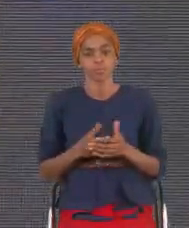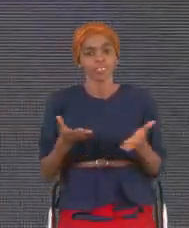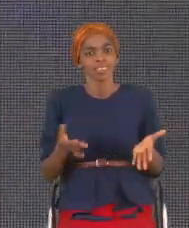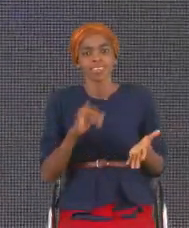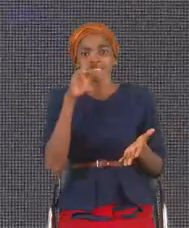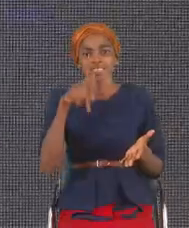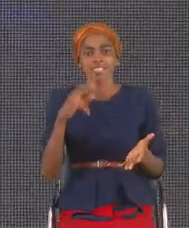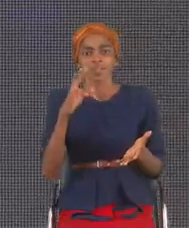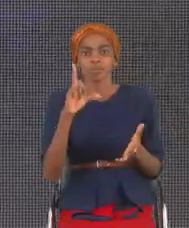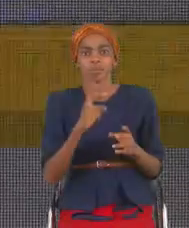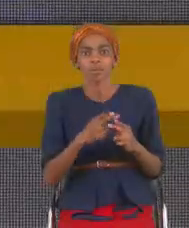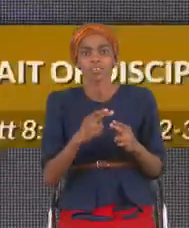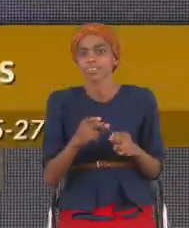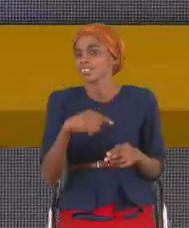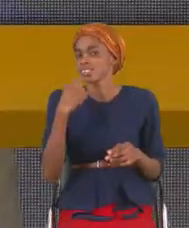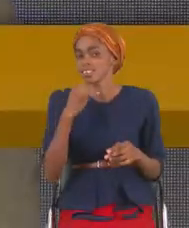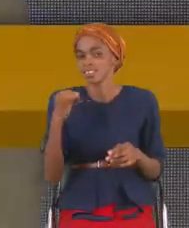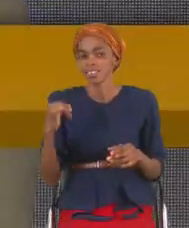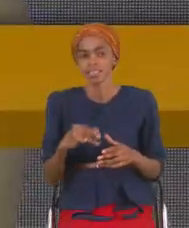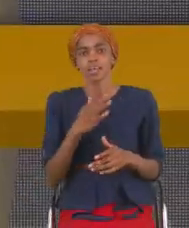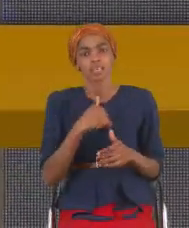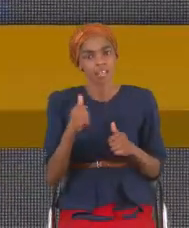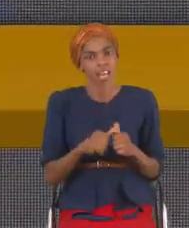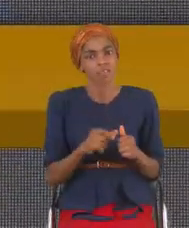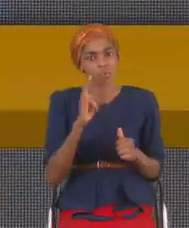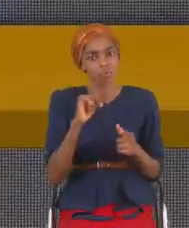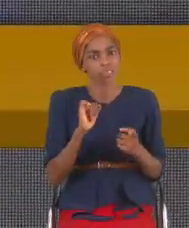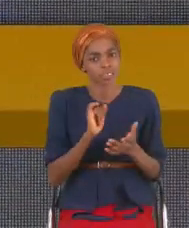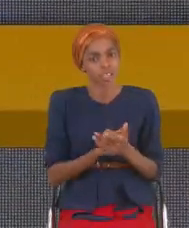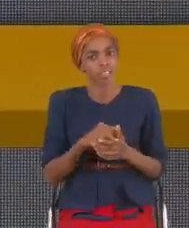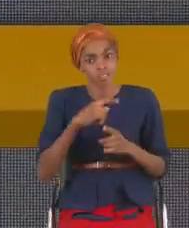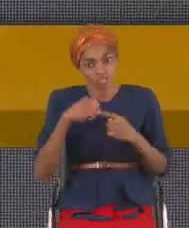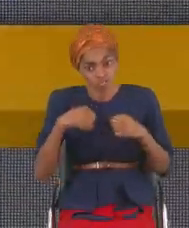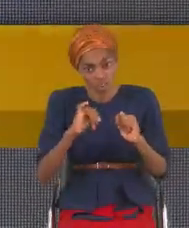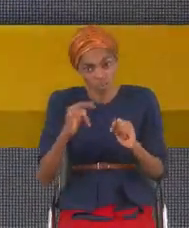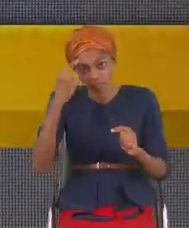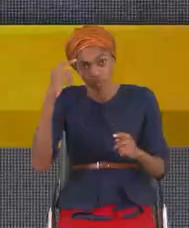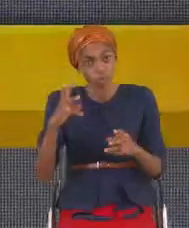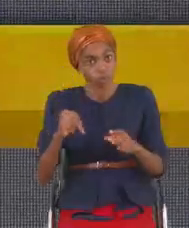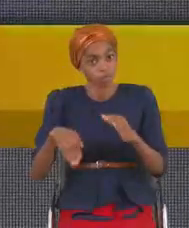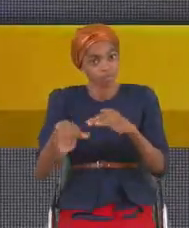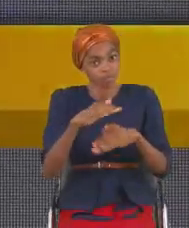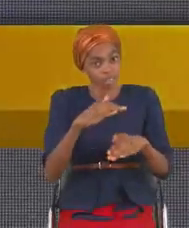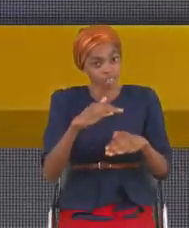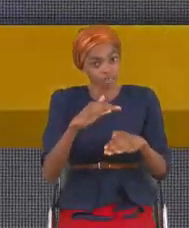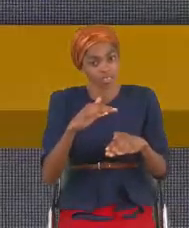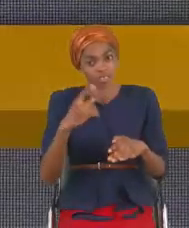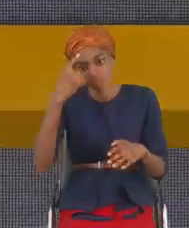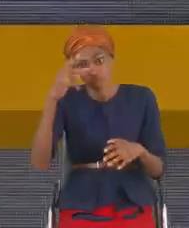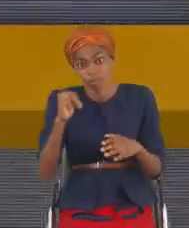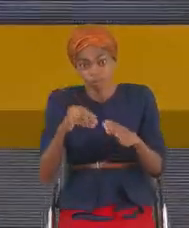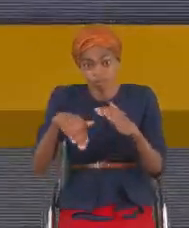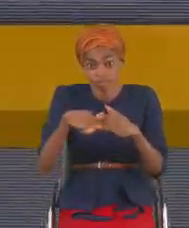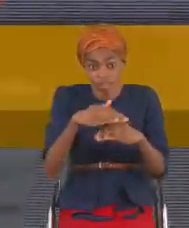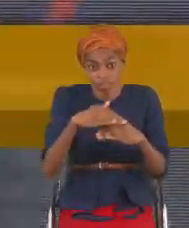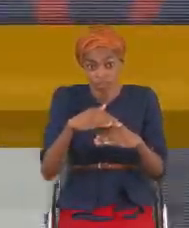apostle seen and every man that strived for the mastery for the mastery for the mastery don't